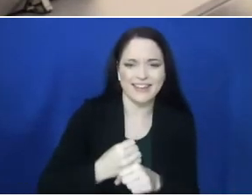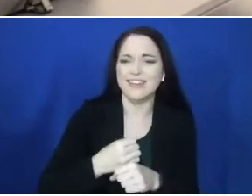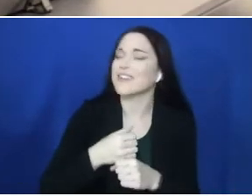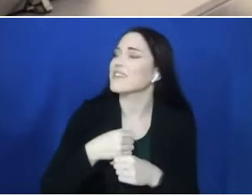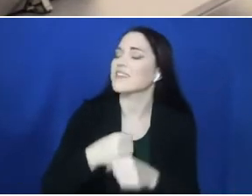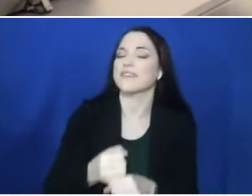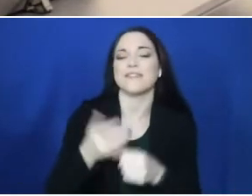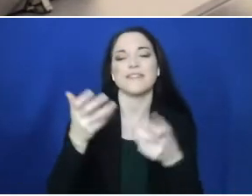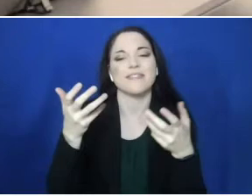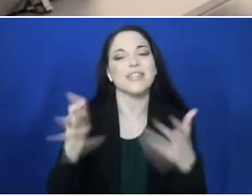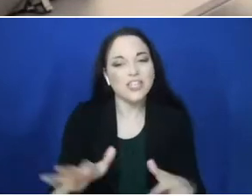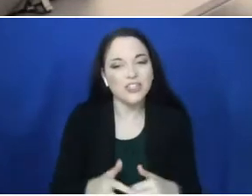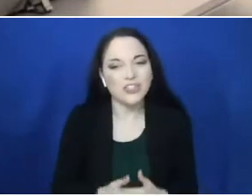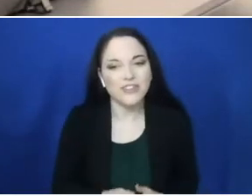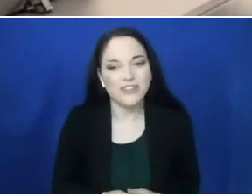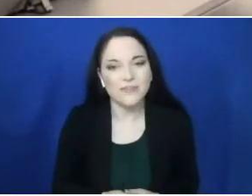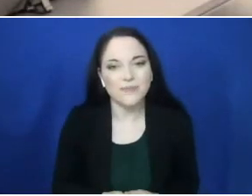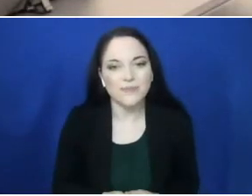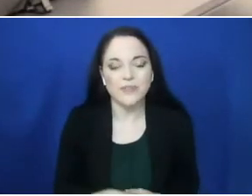made.